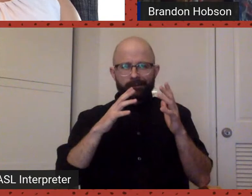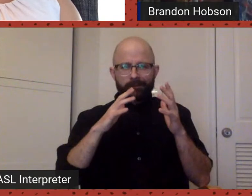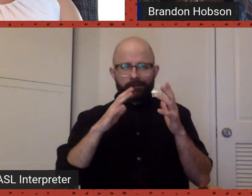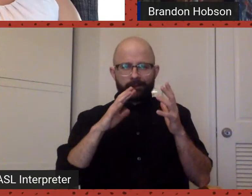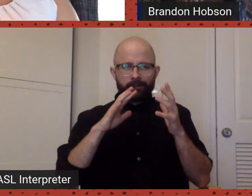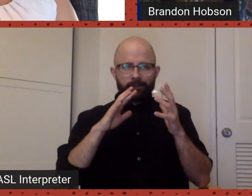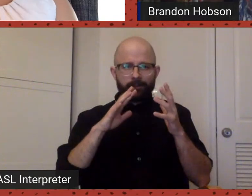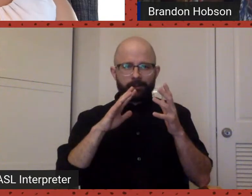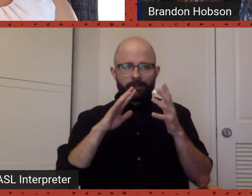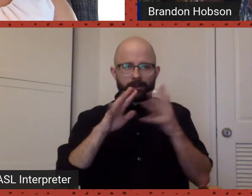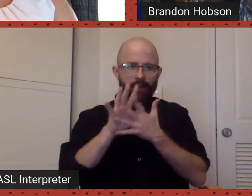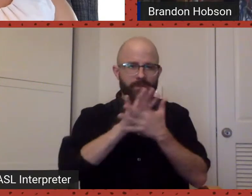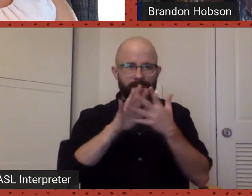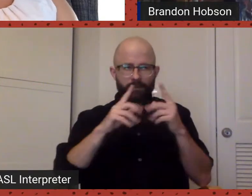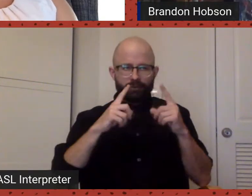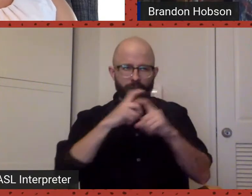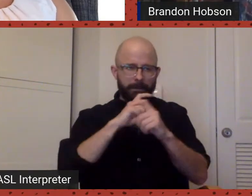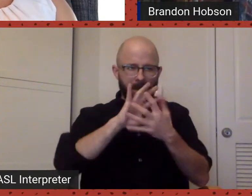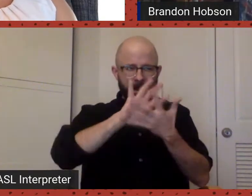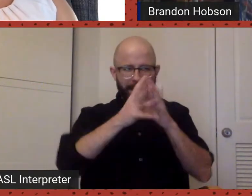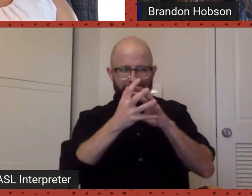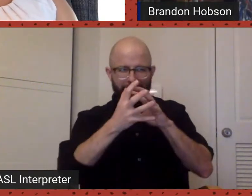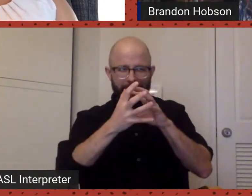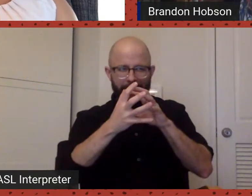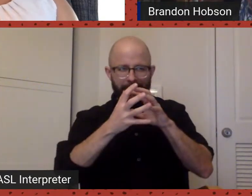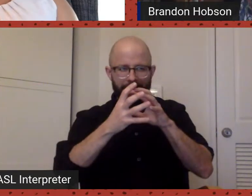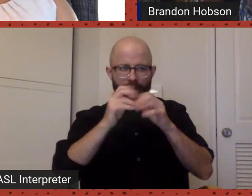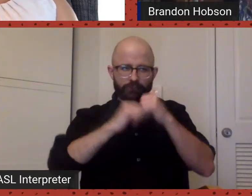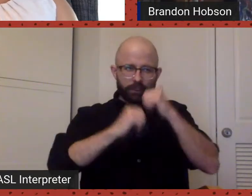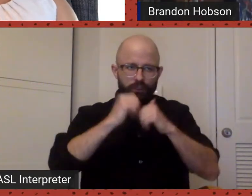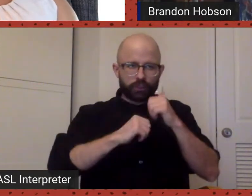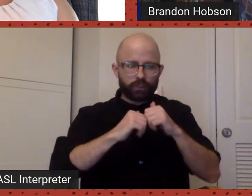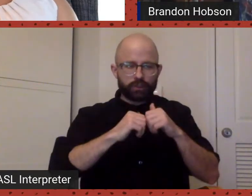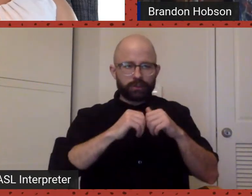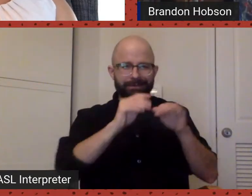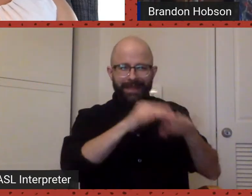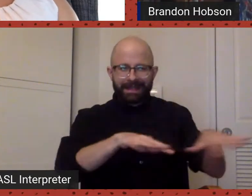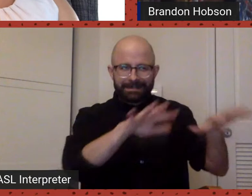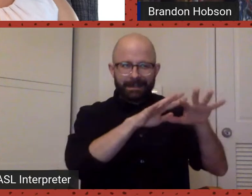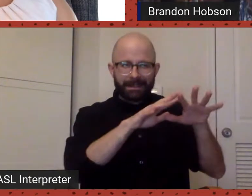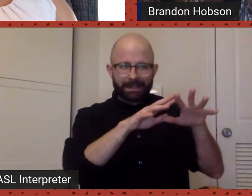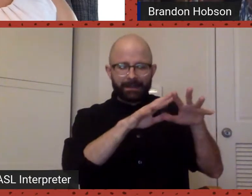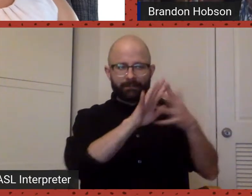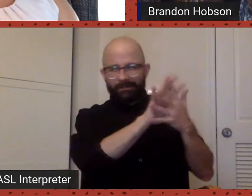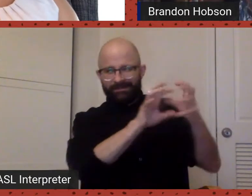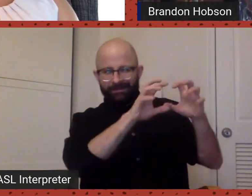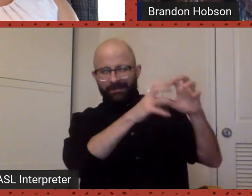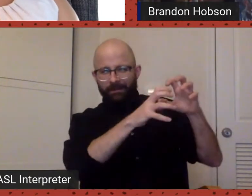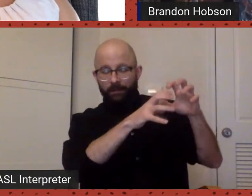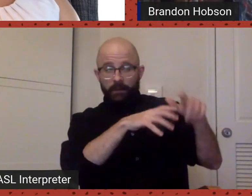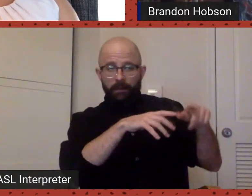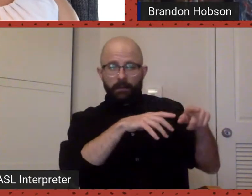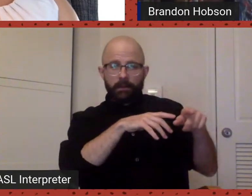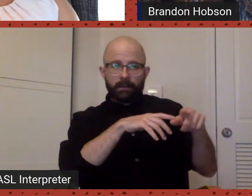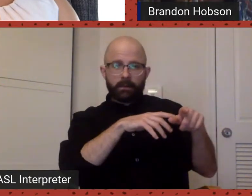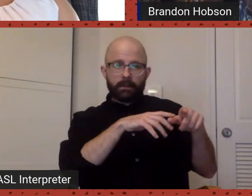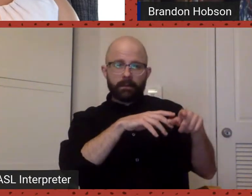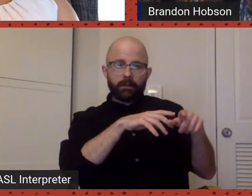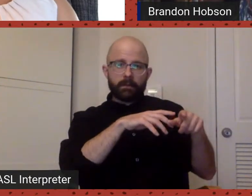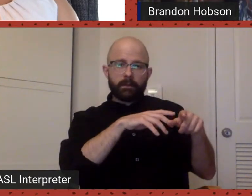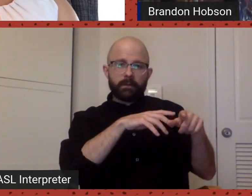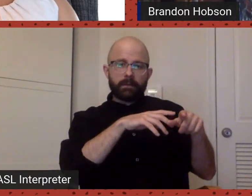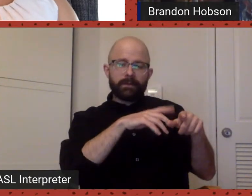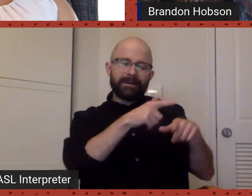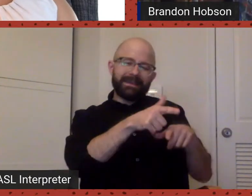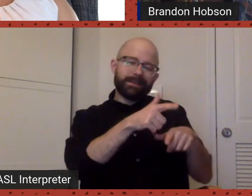and you know, a lot of cryptic landscape, which is in